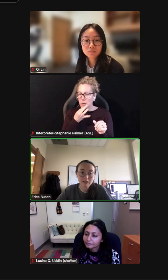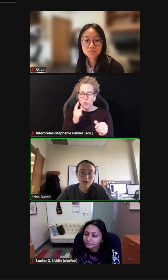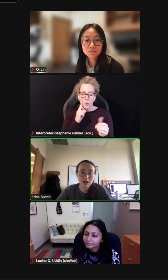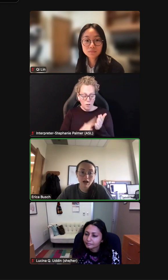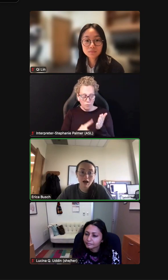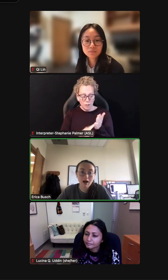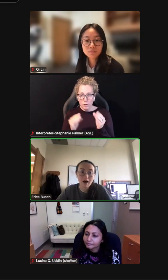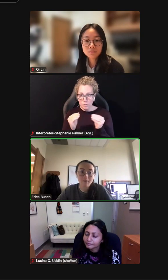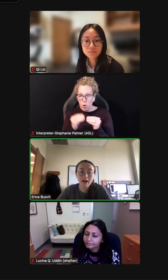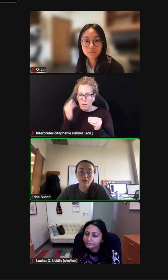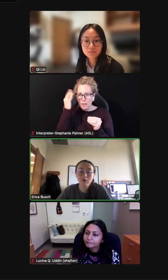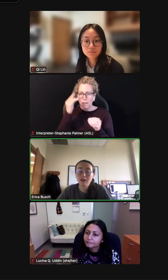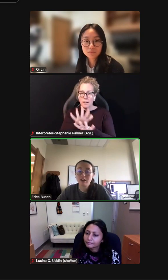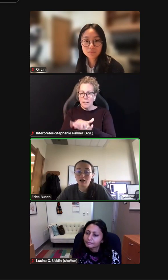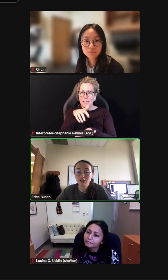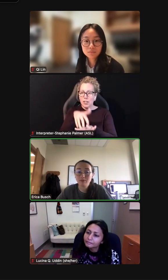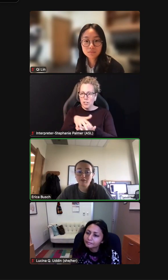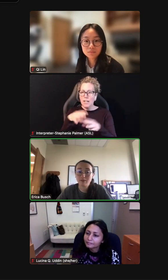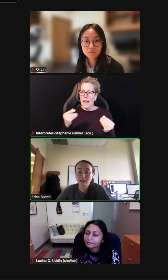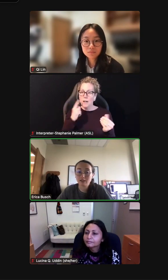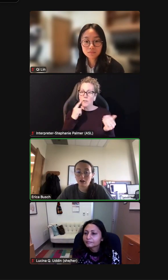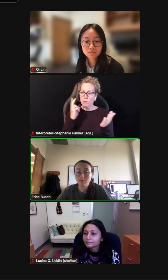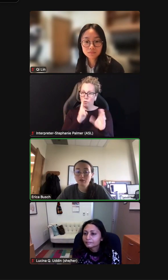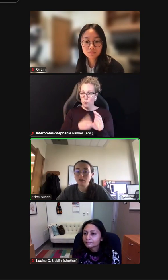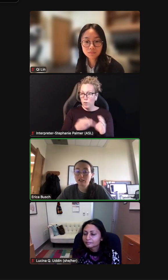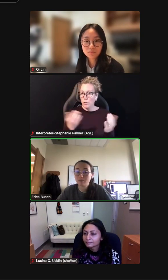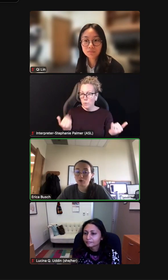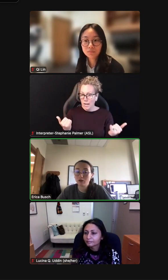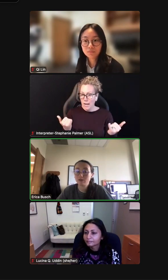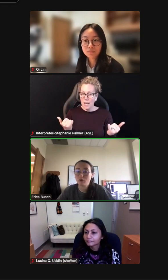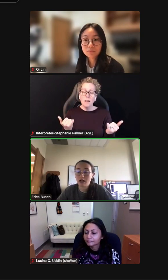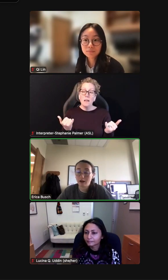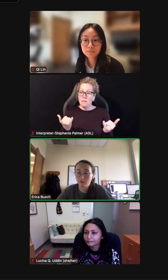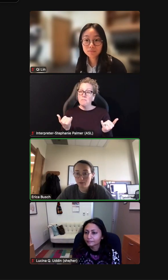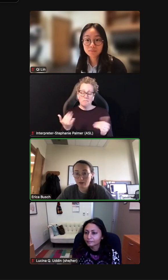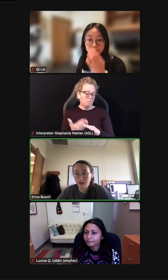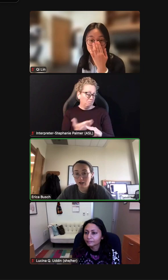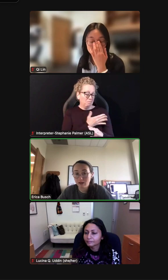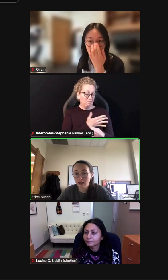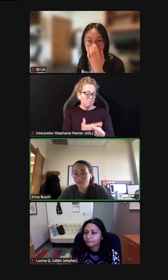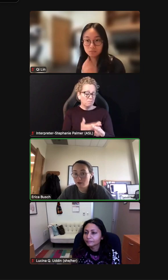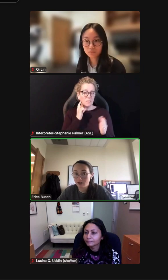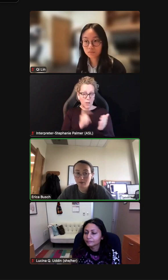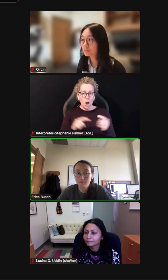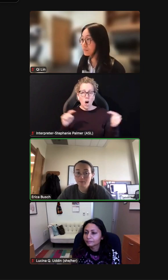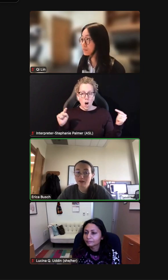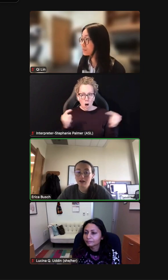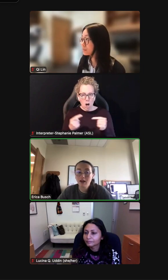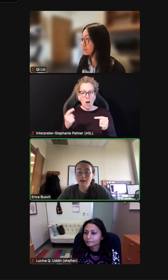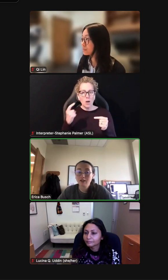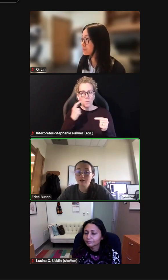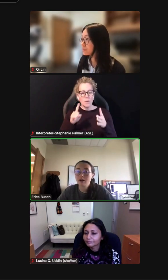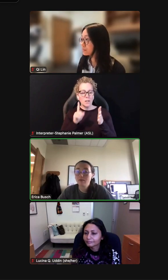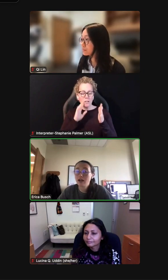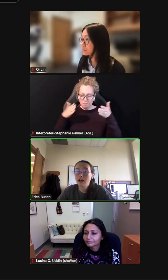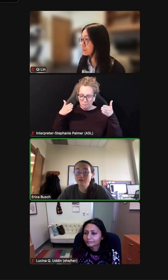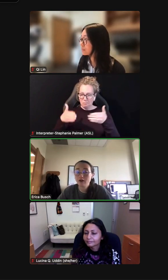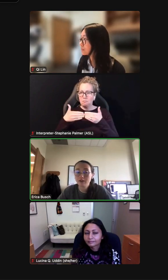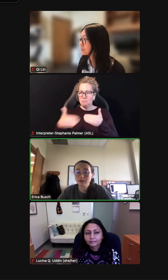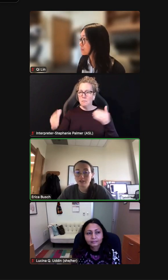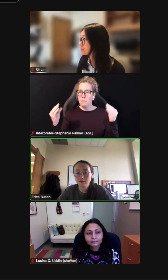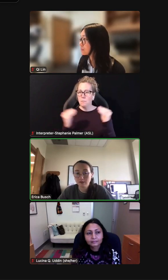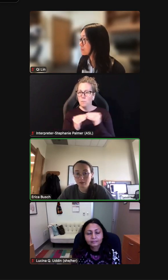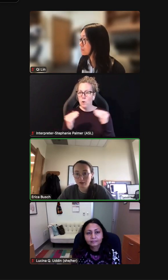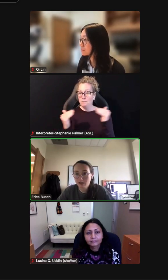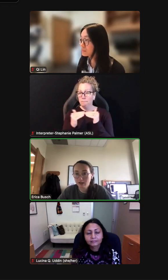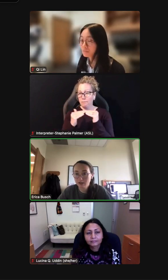joining us. And through the acknowledgement of past harms, we step towards a more equitable and humane future. So on behalf of